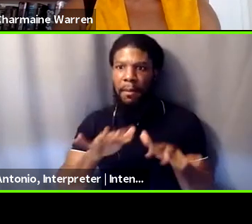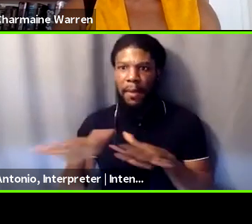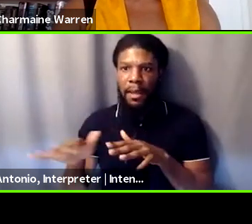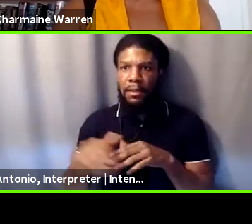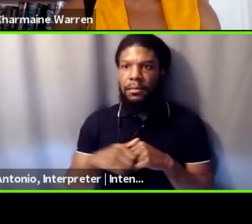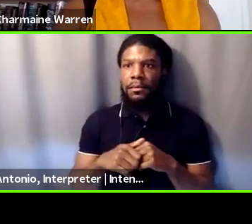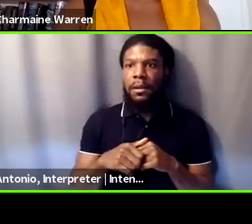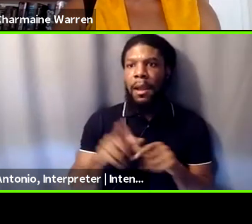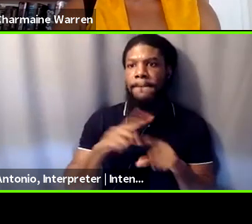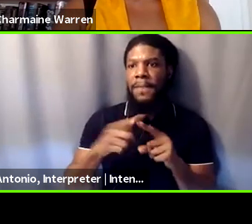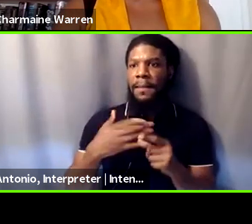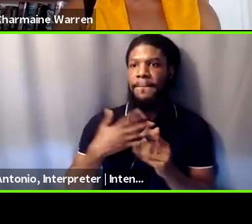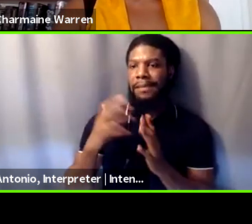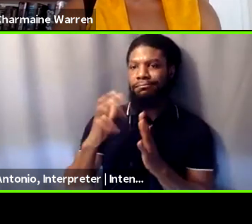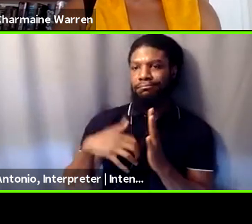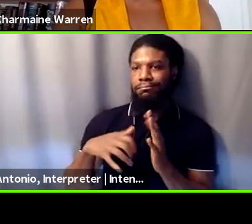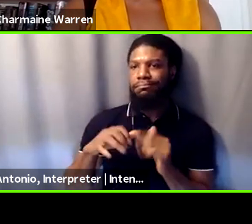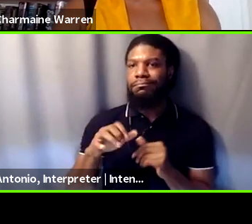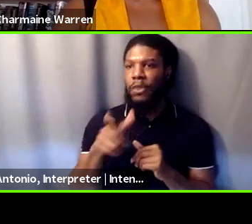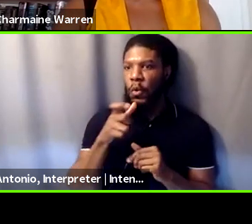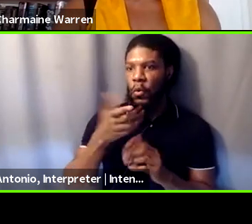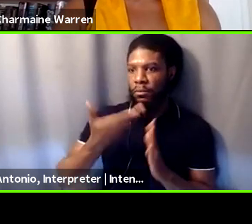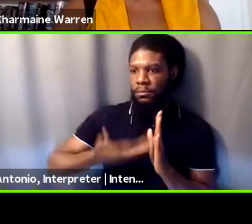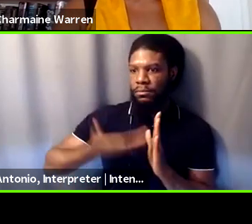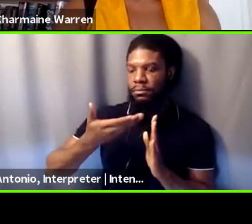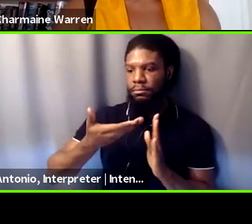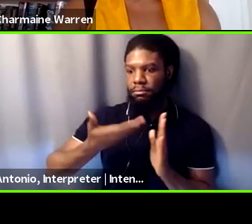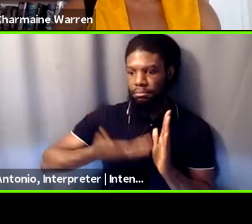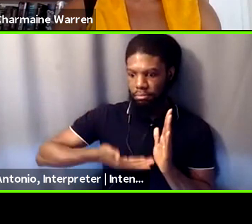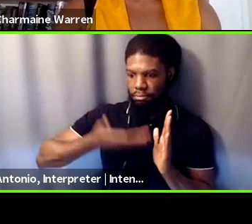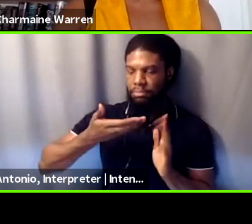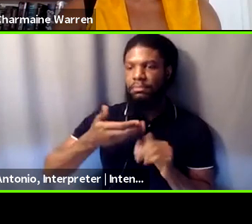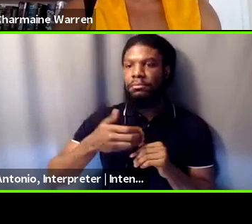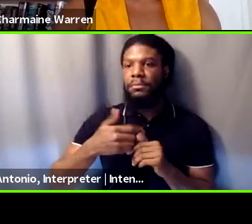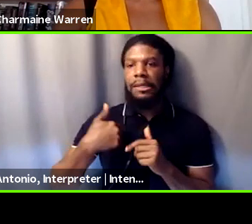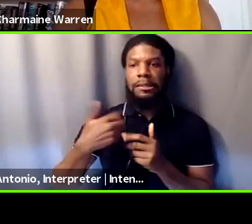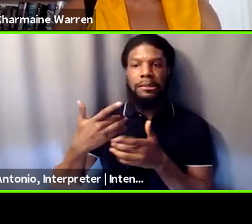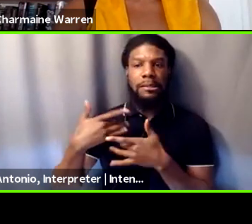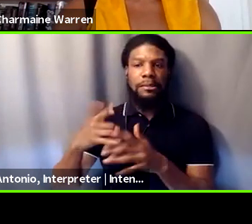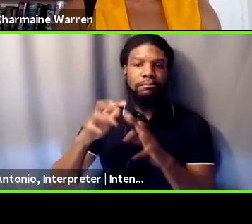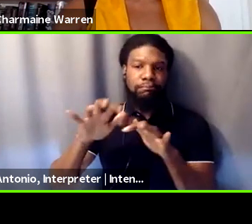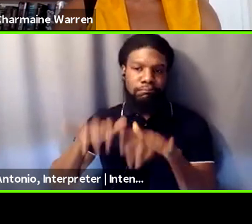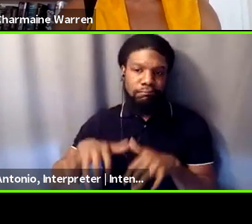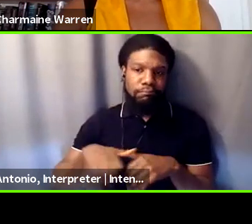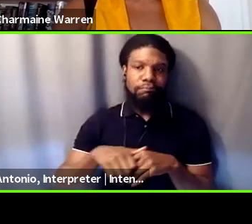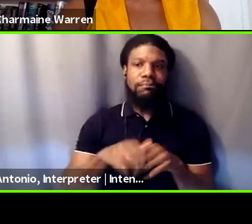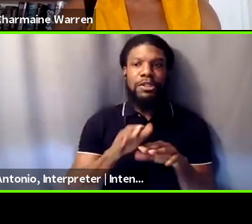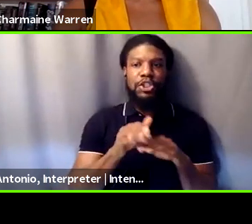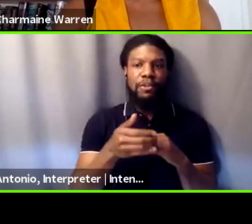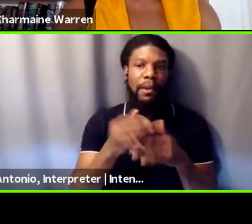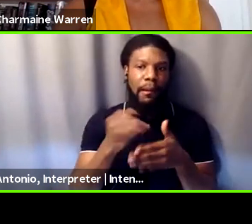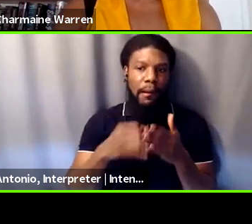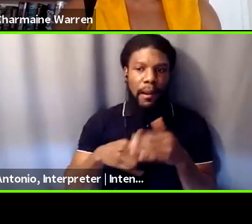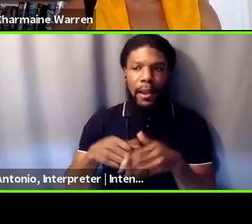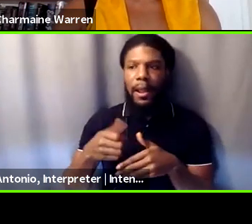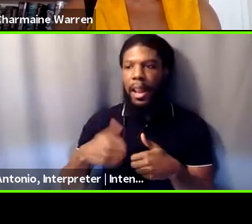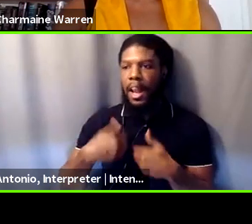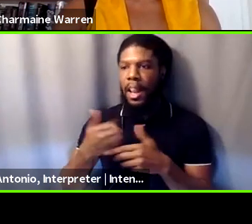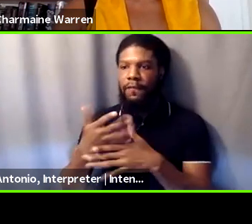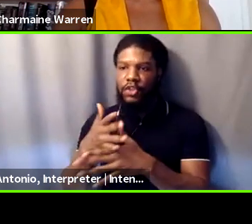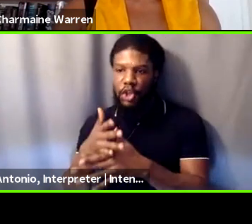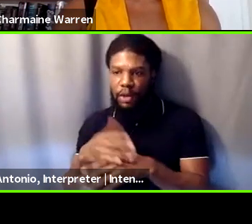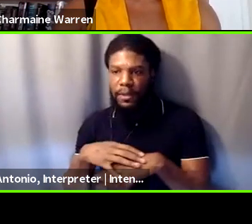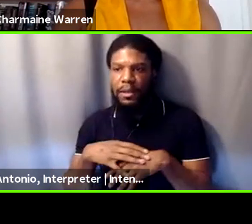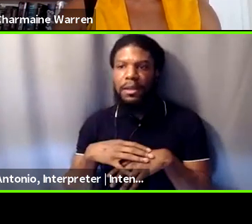That I'm Jamaican artist, I live in Germany, blah, blah, blah. And then for me, it's like everything I